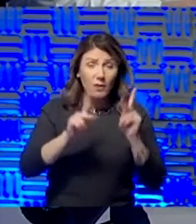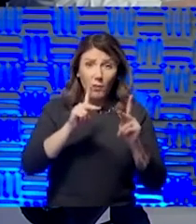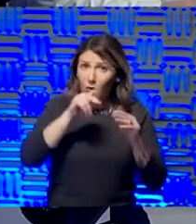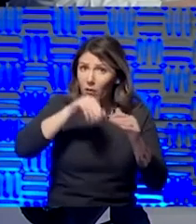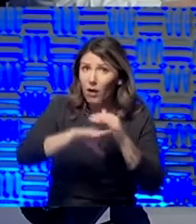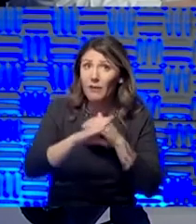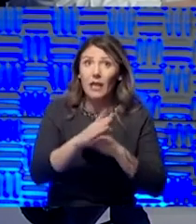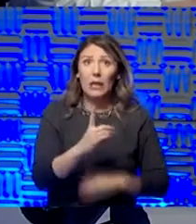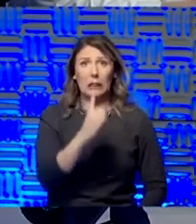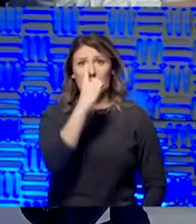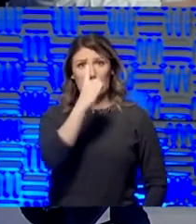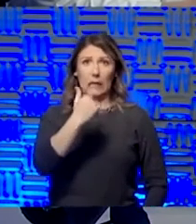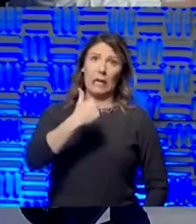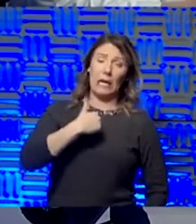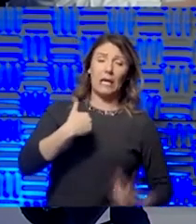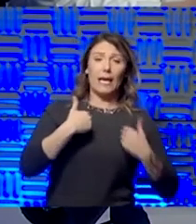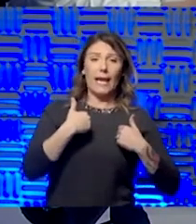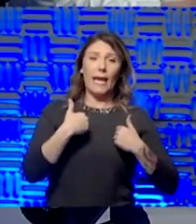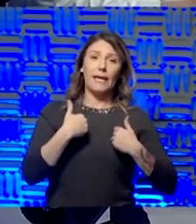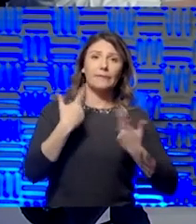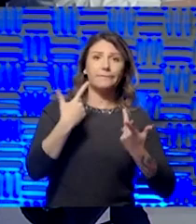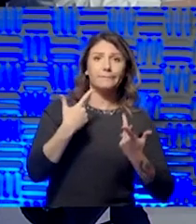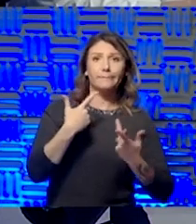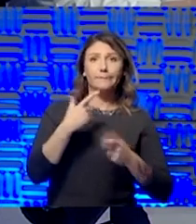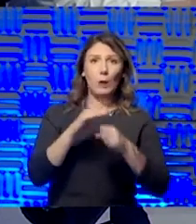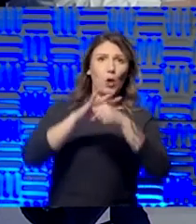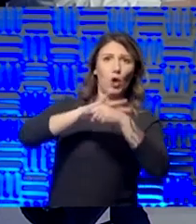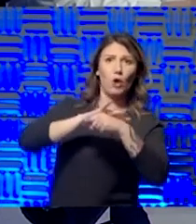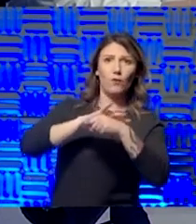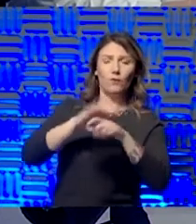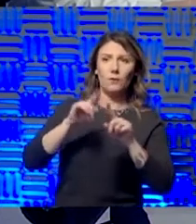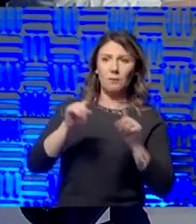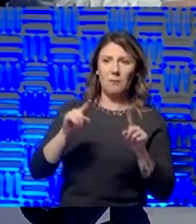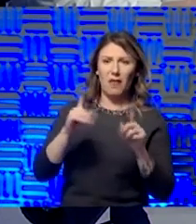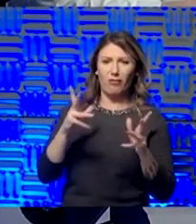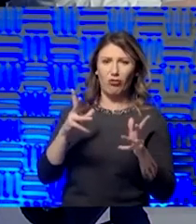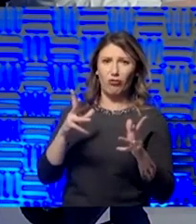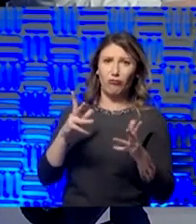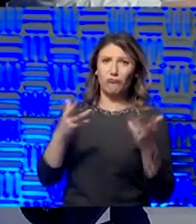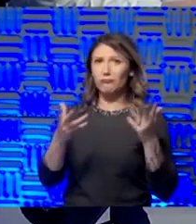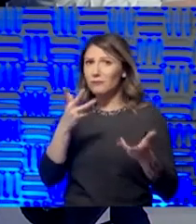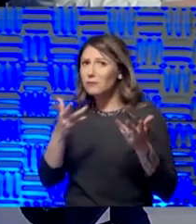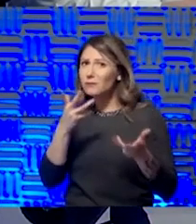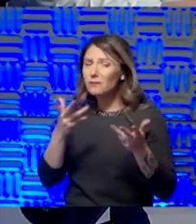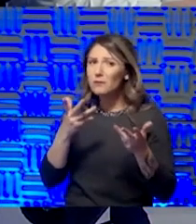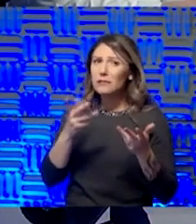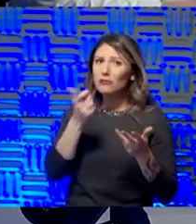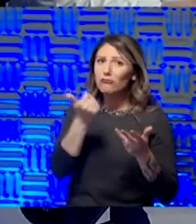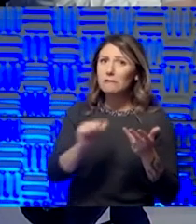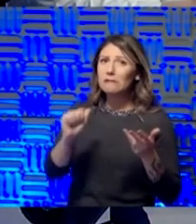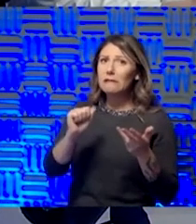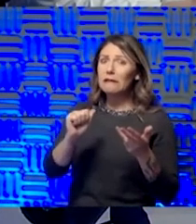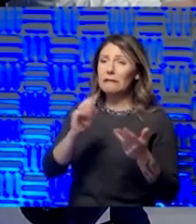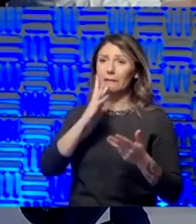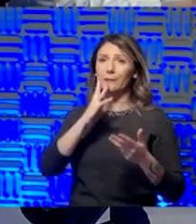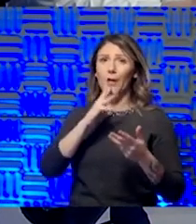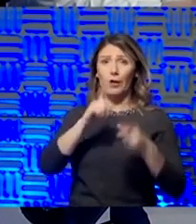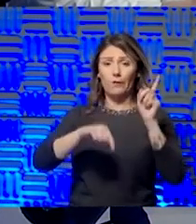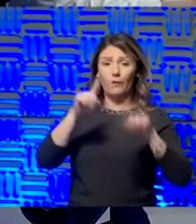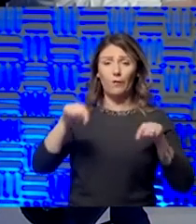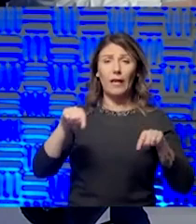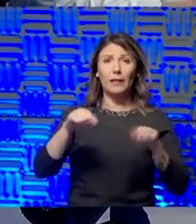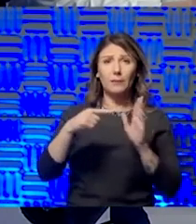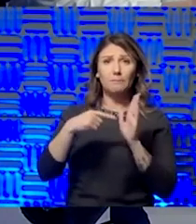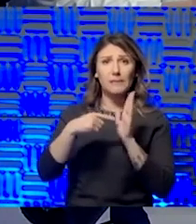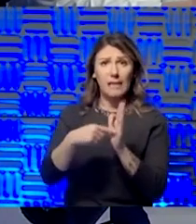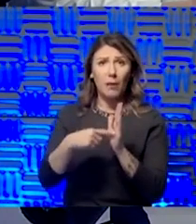who think they might have it? I mean, I know there's some sort of civil liberty concerns here, but is there any talk of, just random sampling to